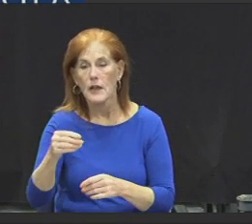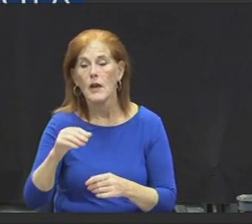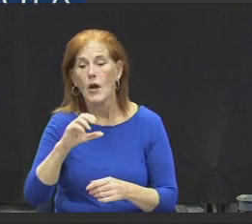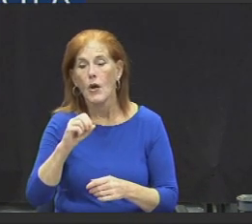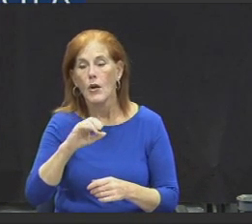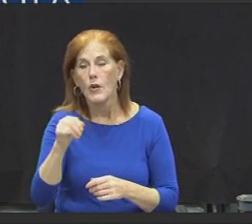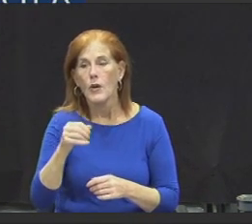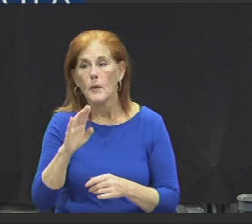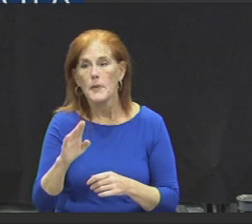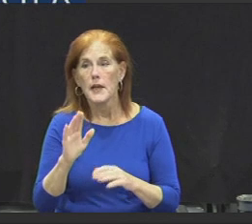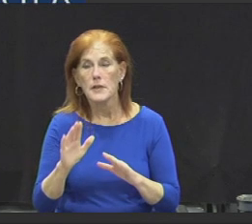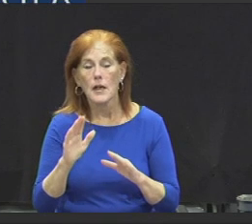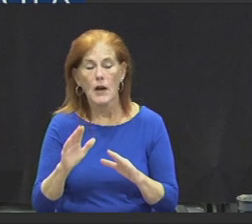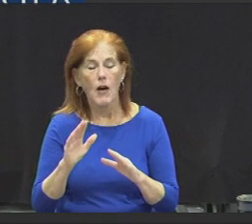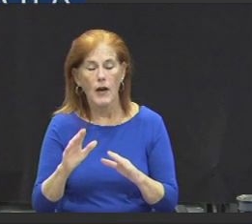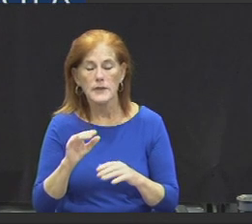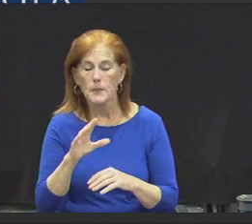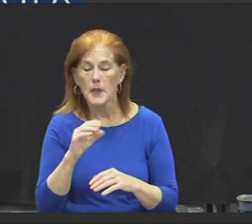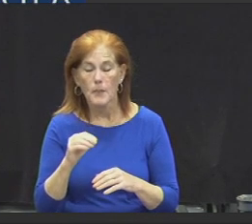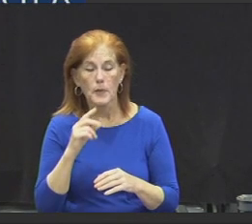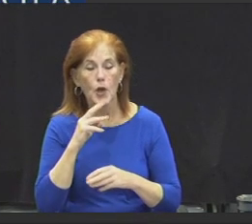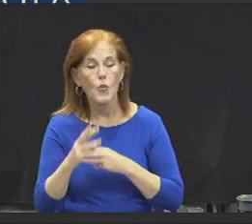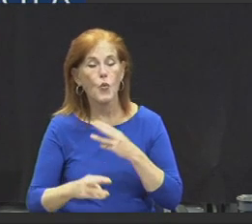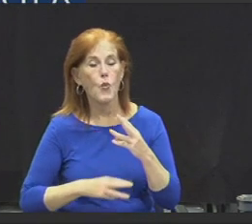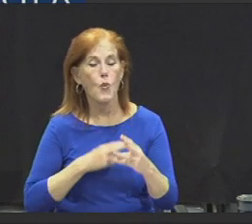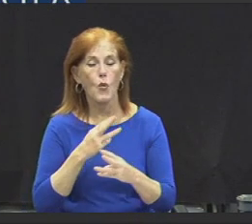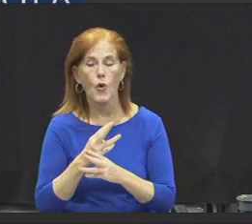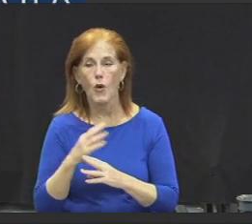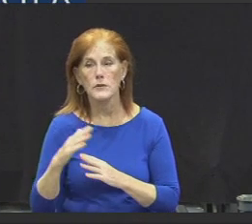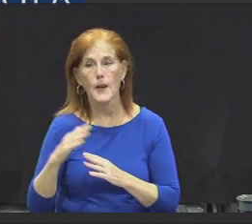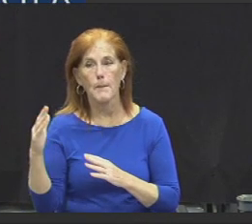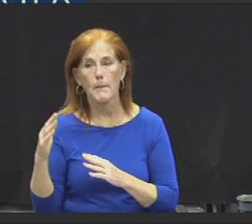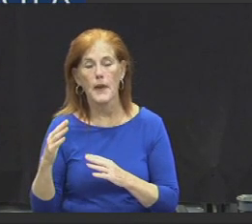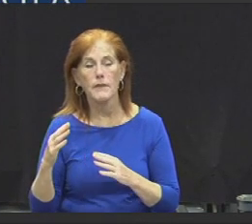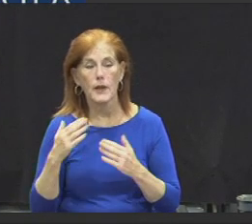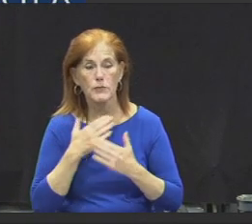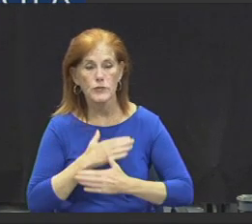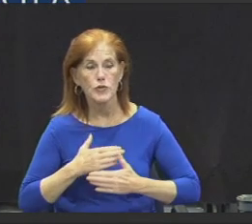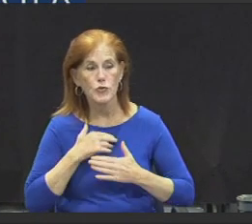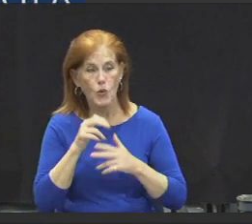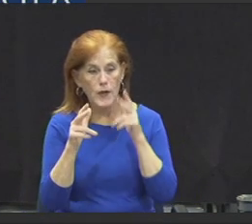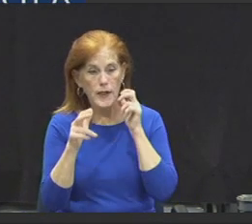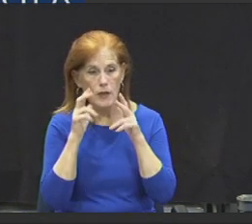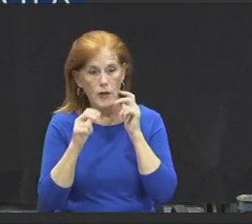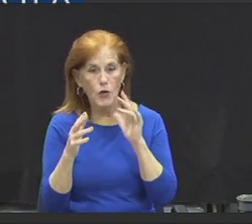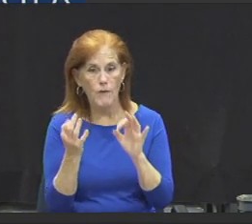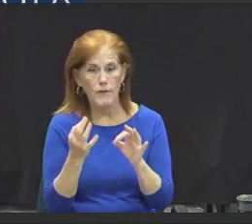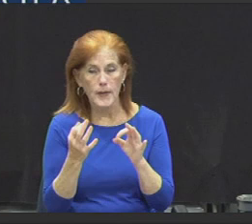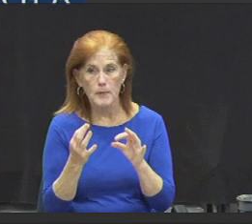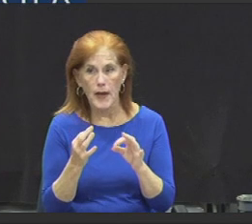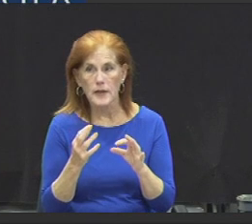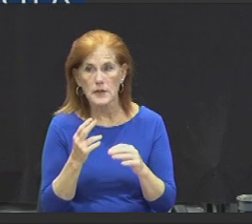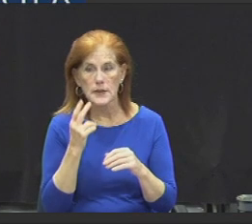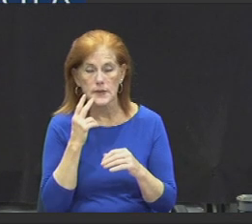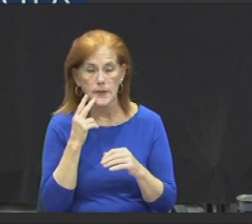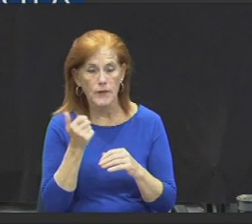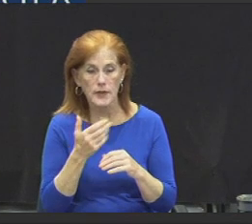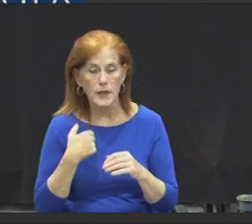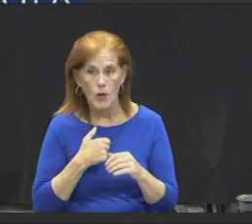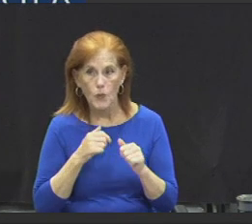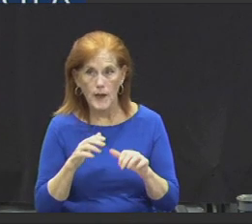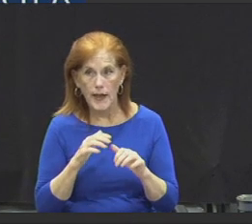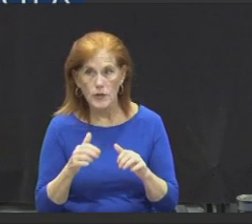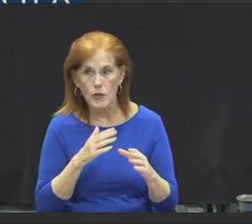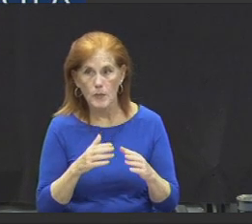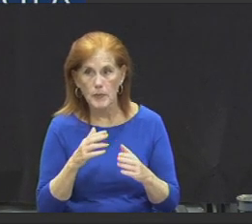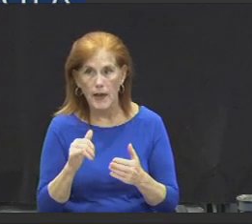great company, world class, and they would love to hear this kind of input to see what we can do to